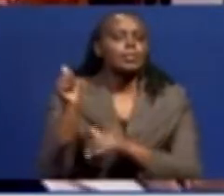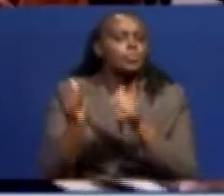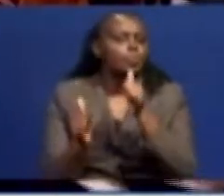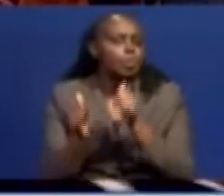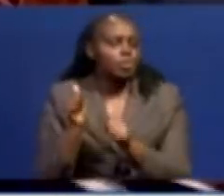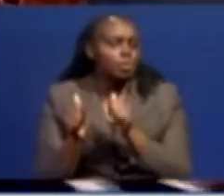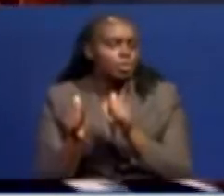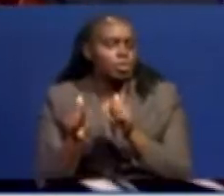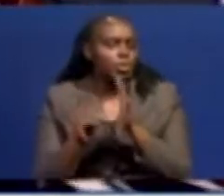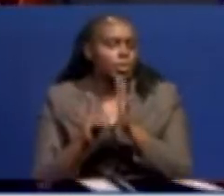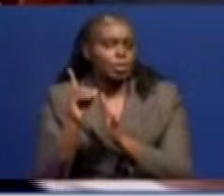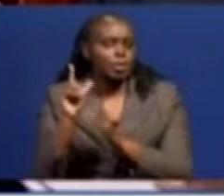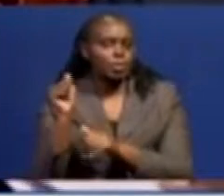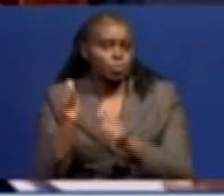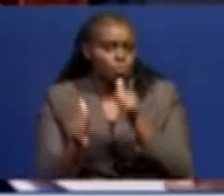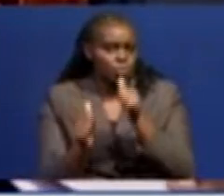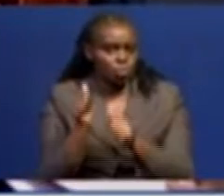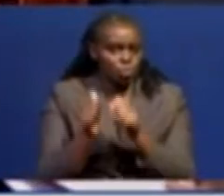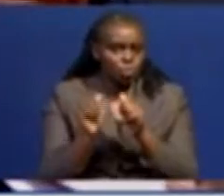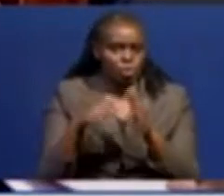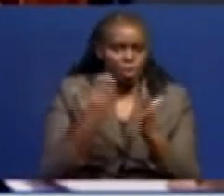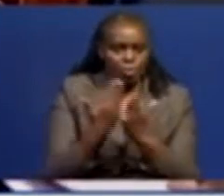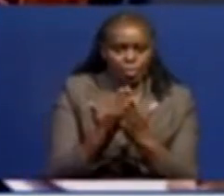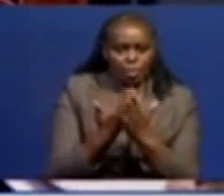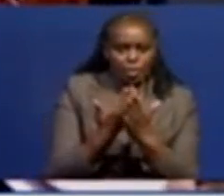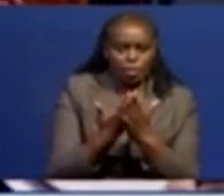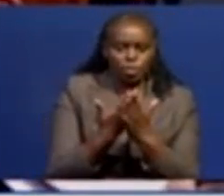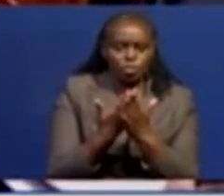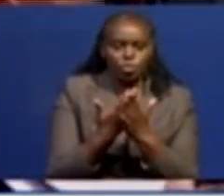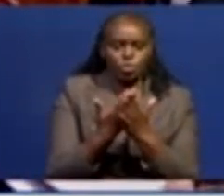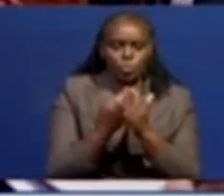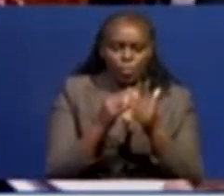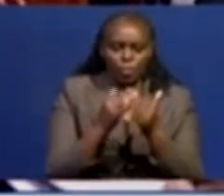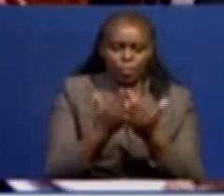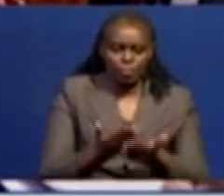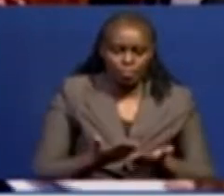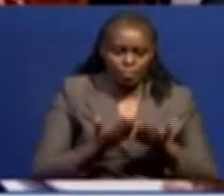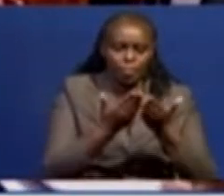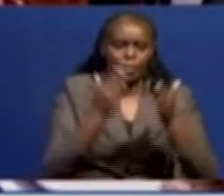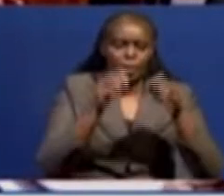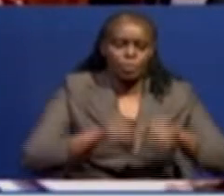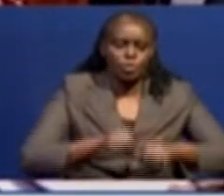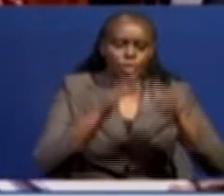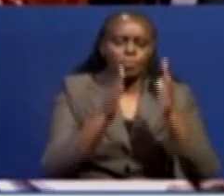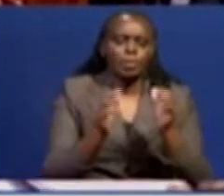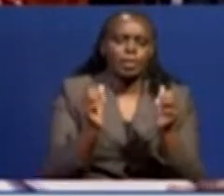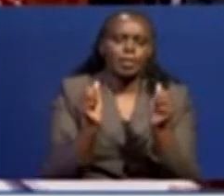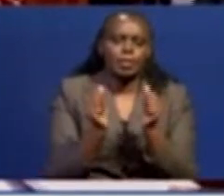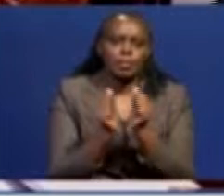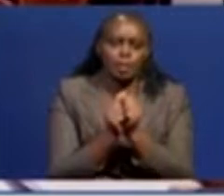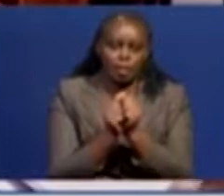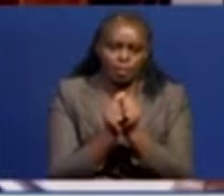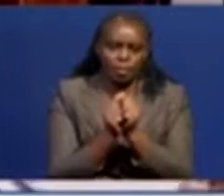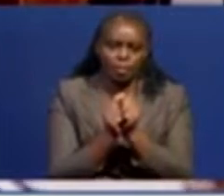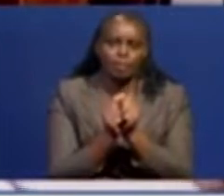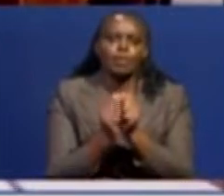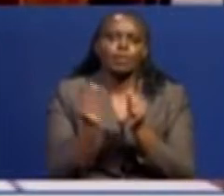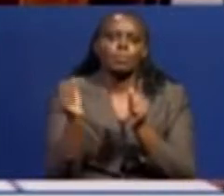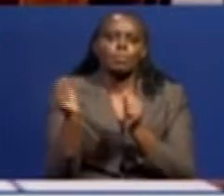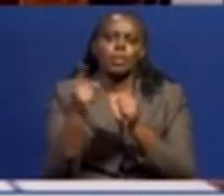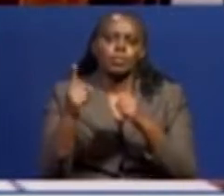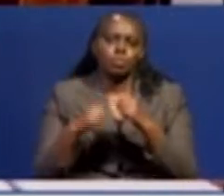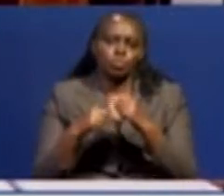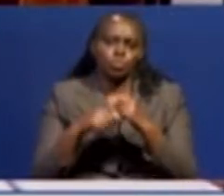date are they supposed to have these applications reach the desk of the chairperson? 10th June